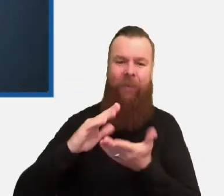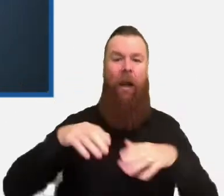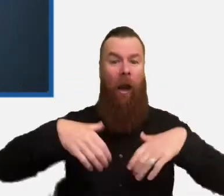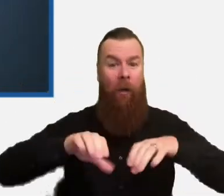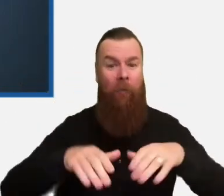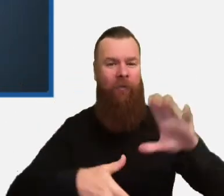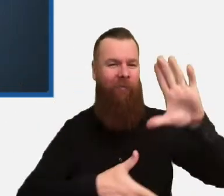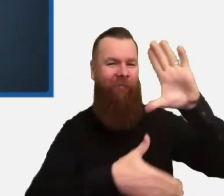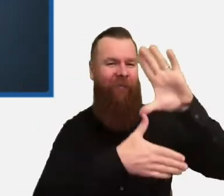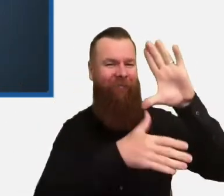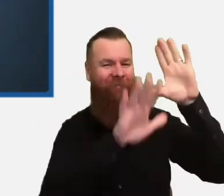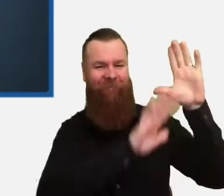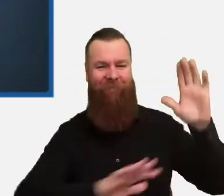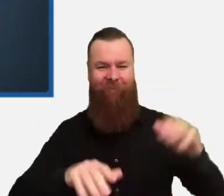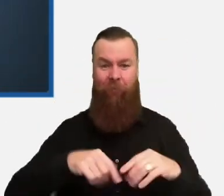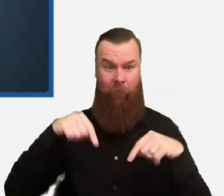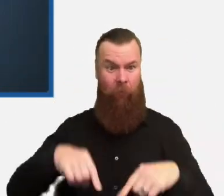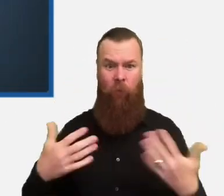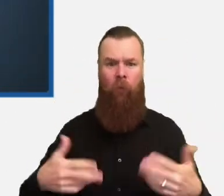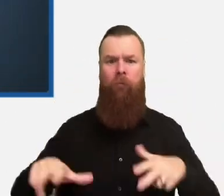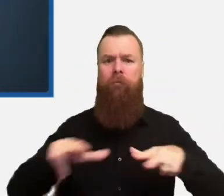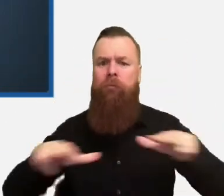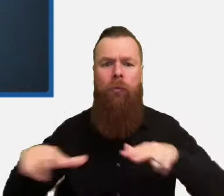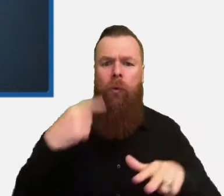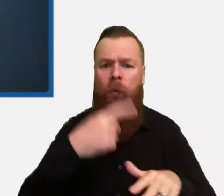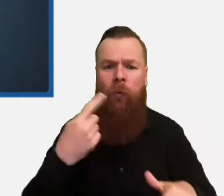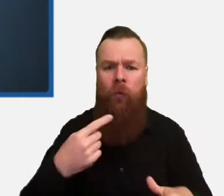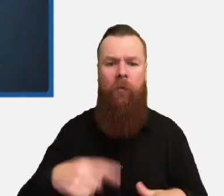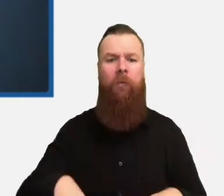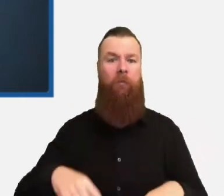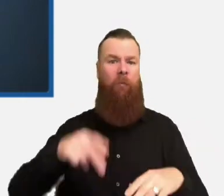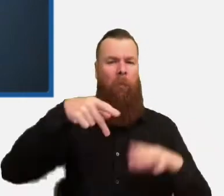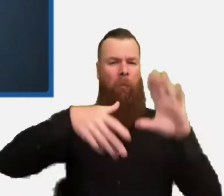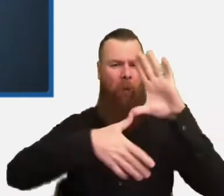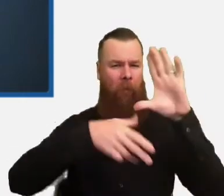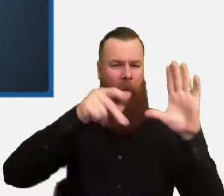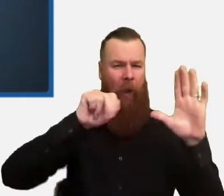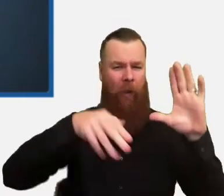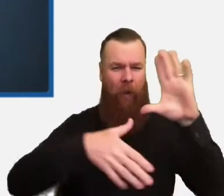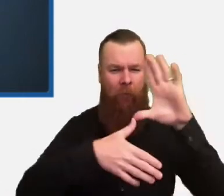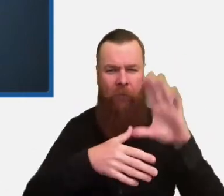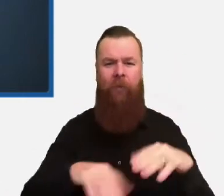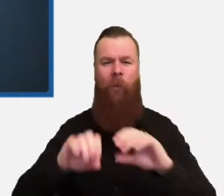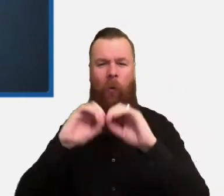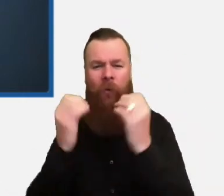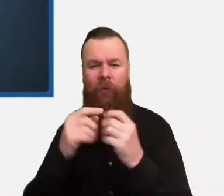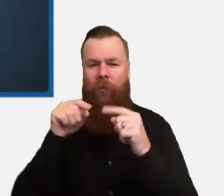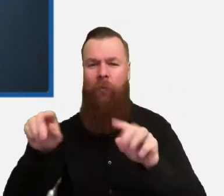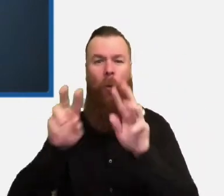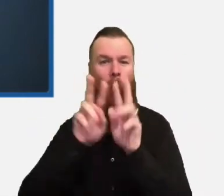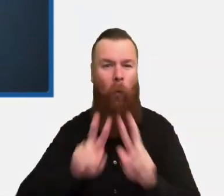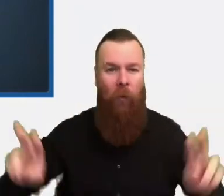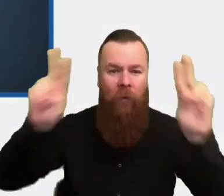Health Organization, and co-lead of the Organization for the United Nations Office for Project Services, and our